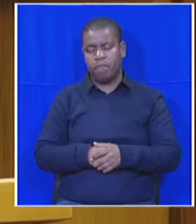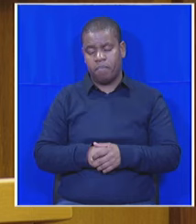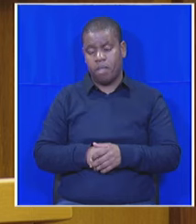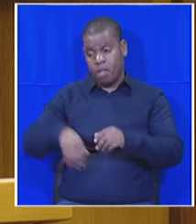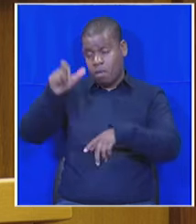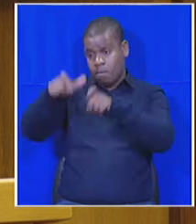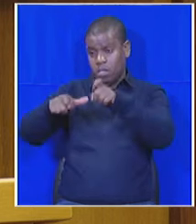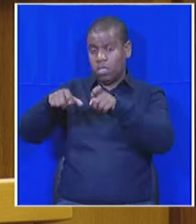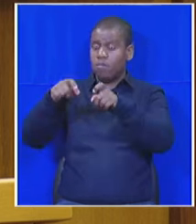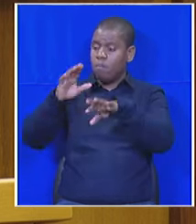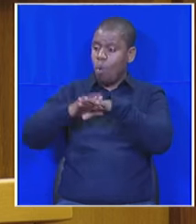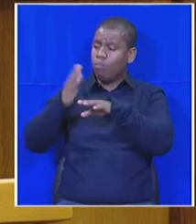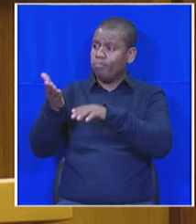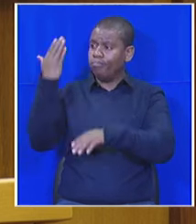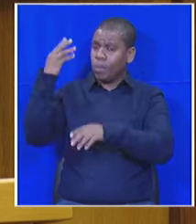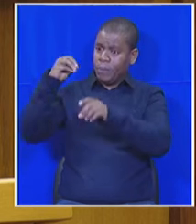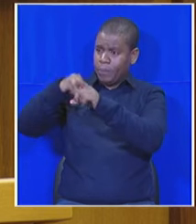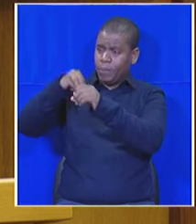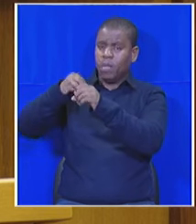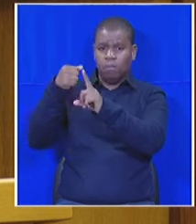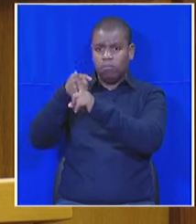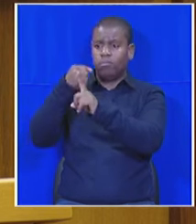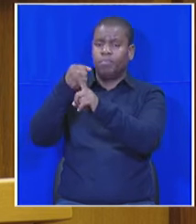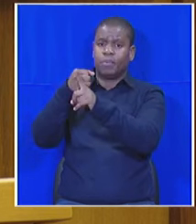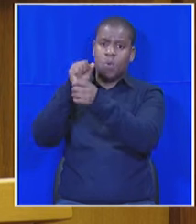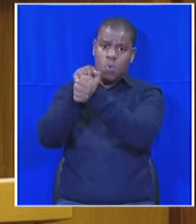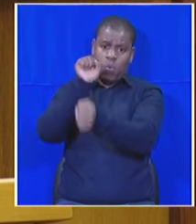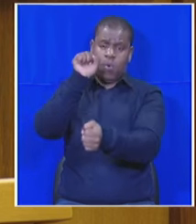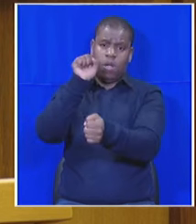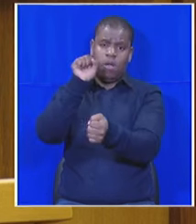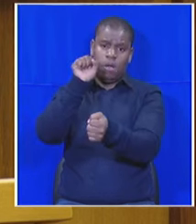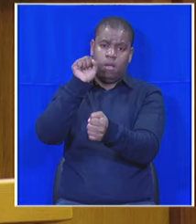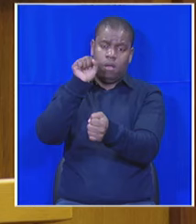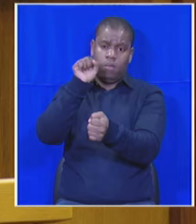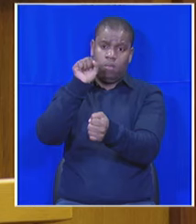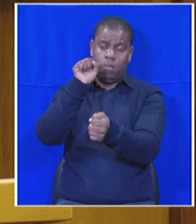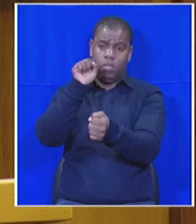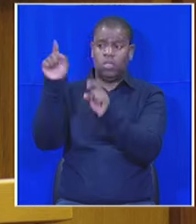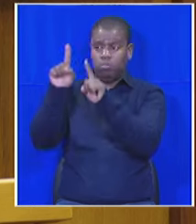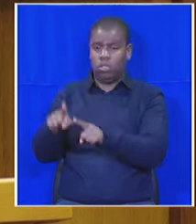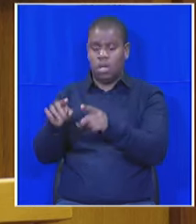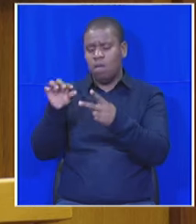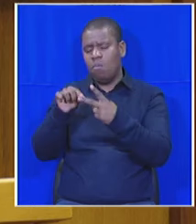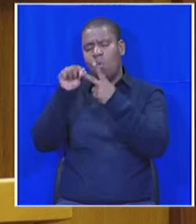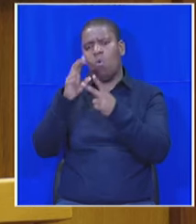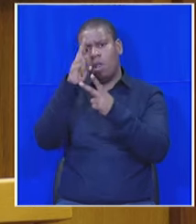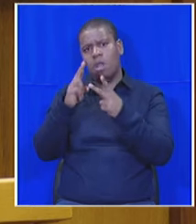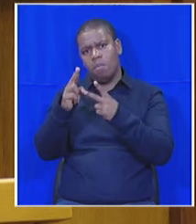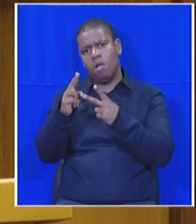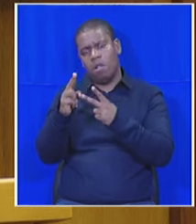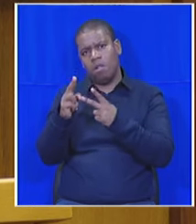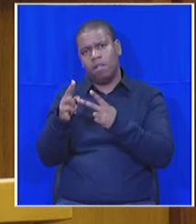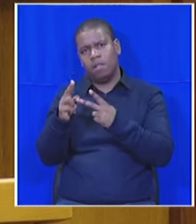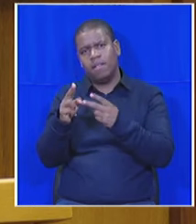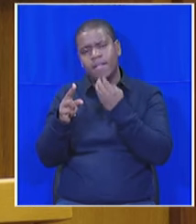those who sacrifice for us to be liberated, and especially those Honorable Groot Boom, he was with